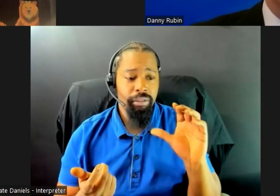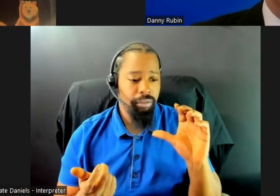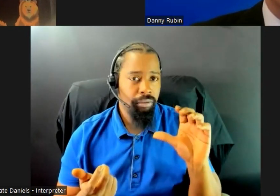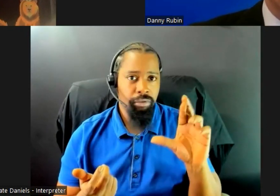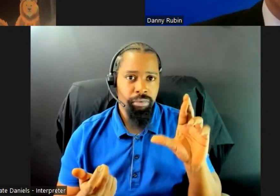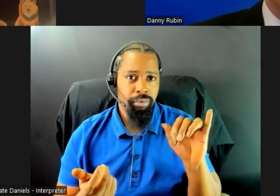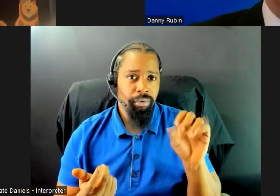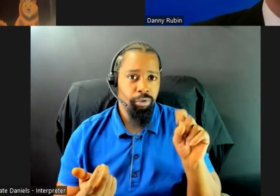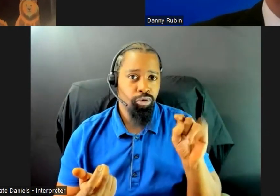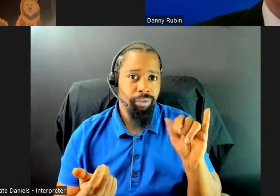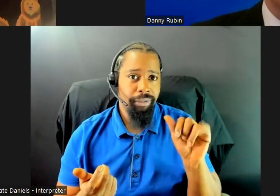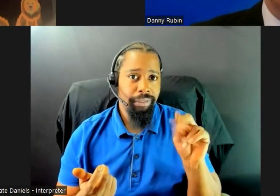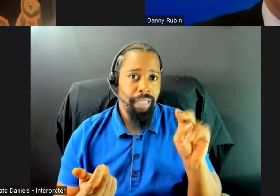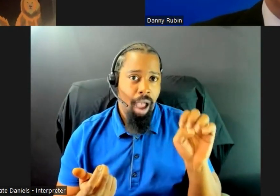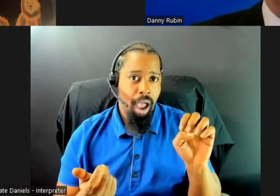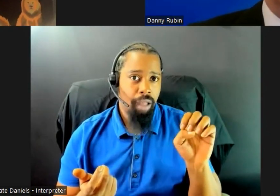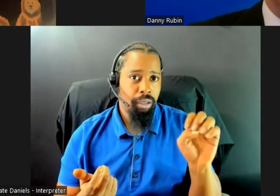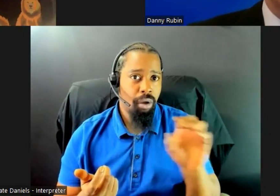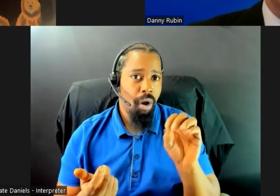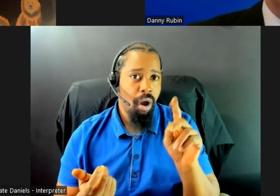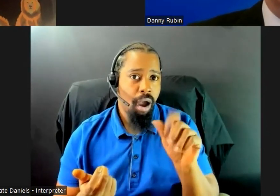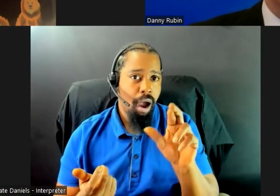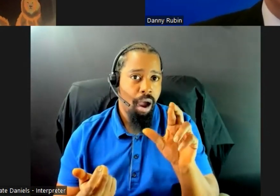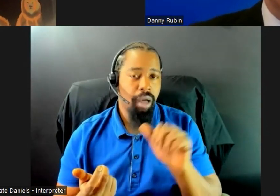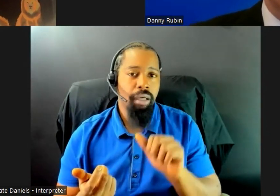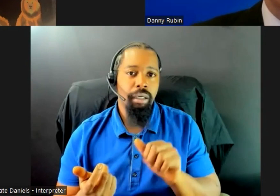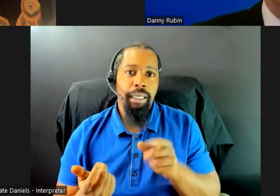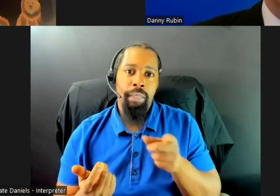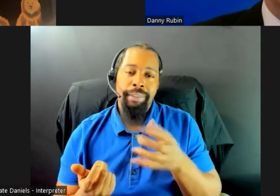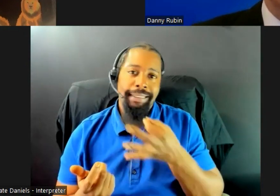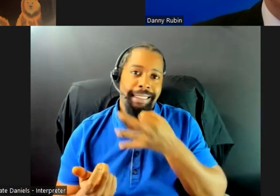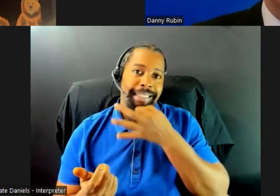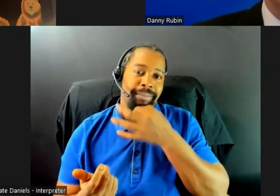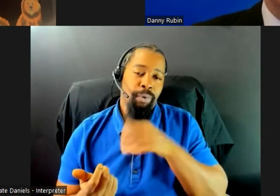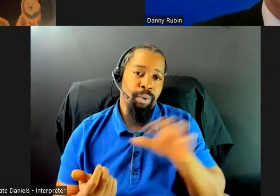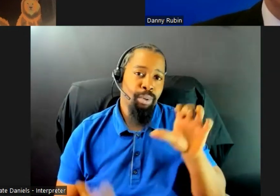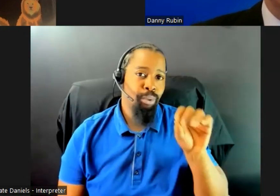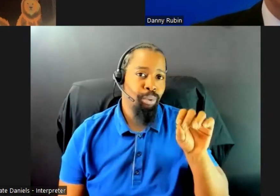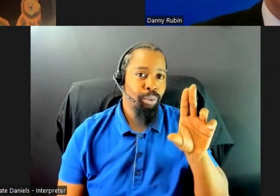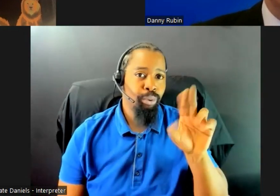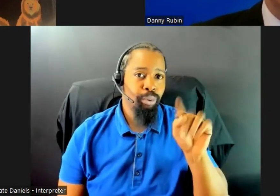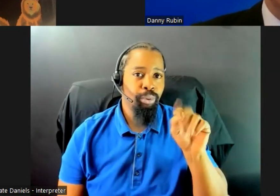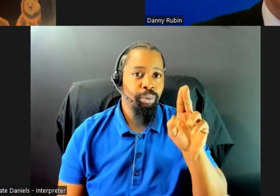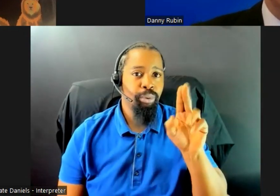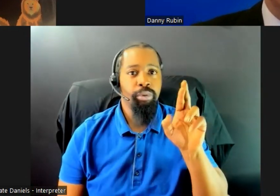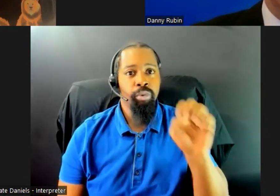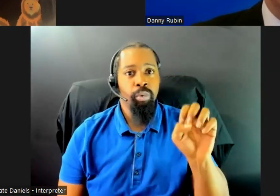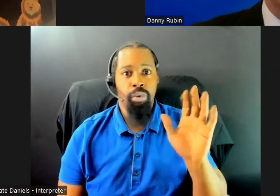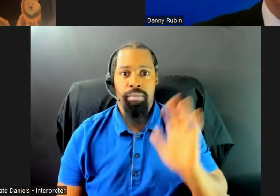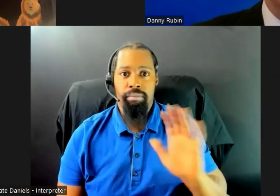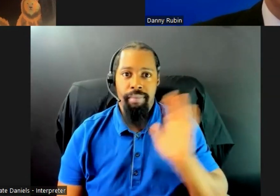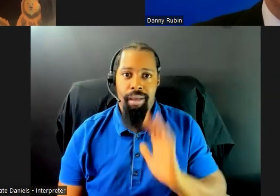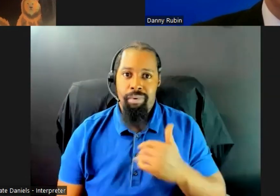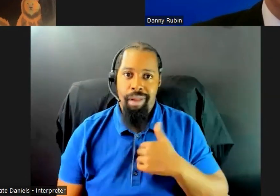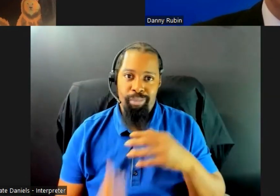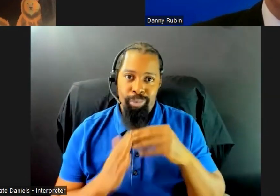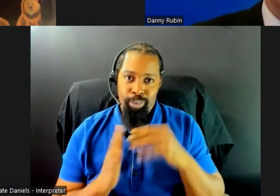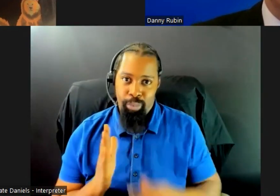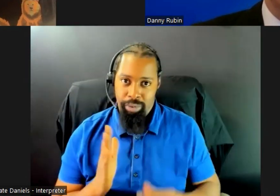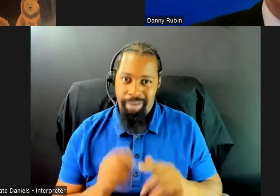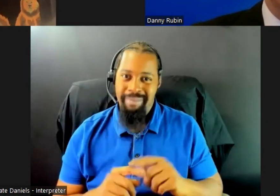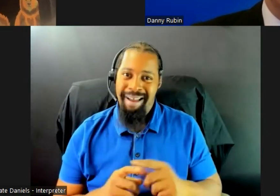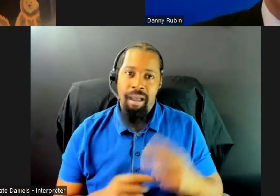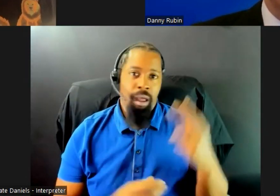when I was a student. I kept on getting very beautiful and polite refusals.